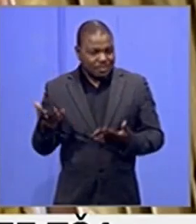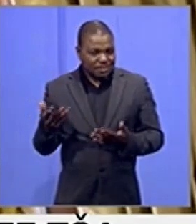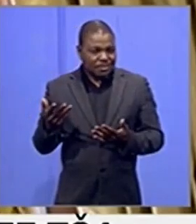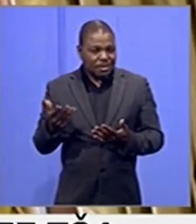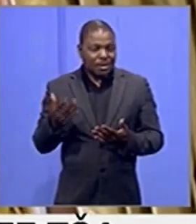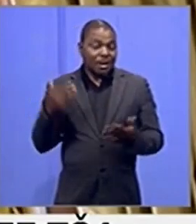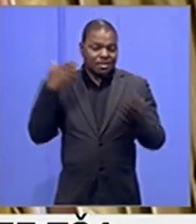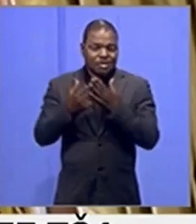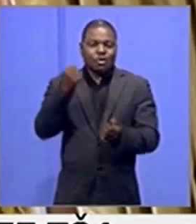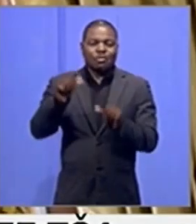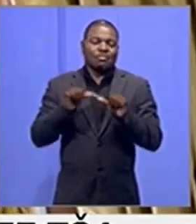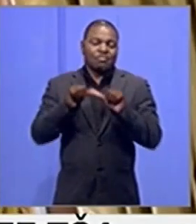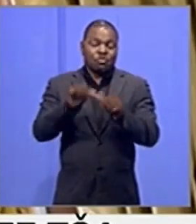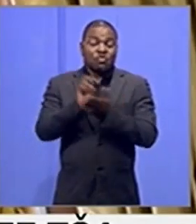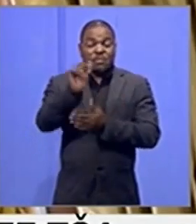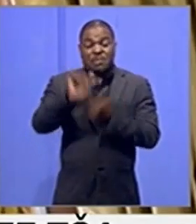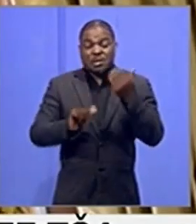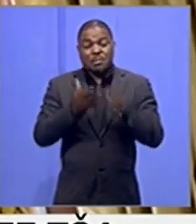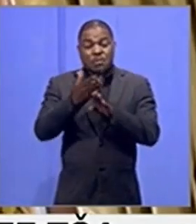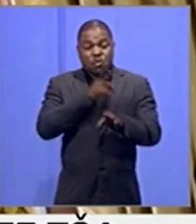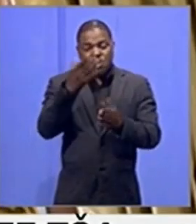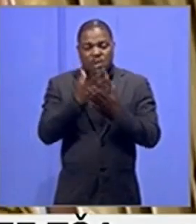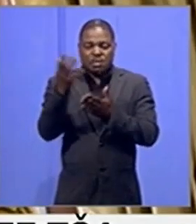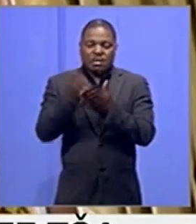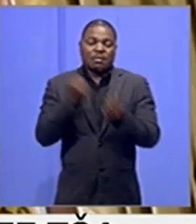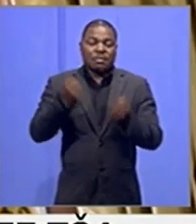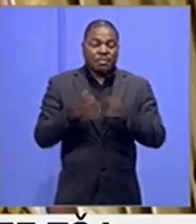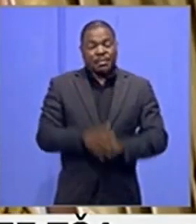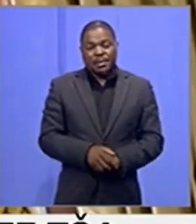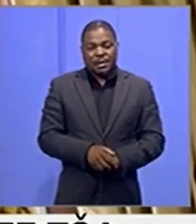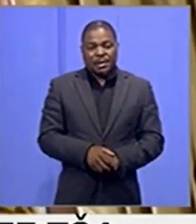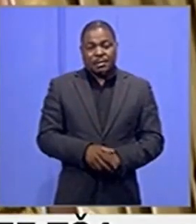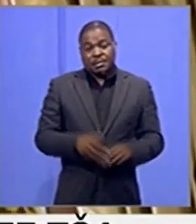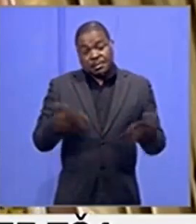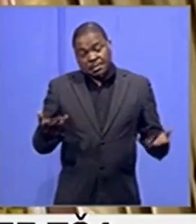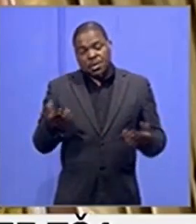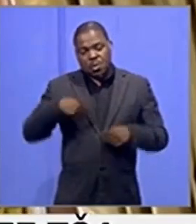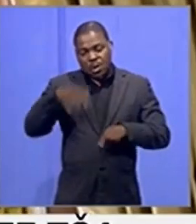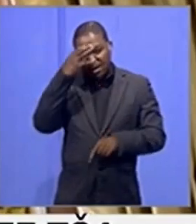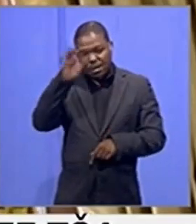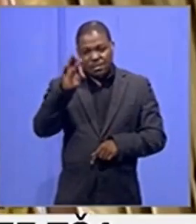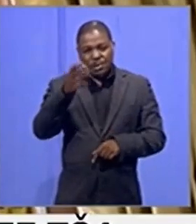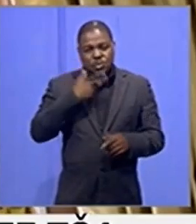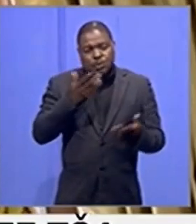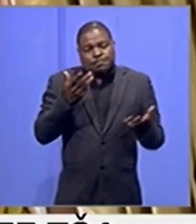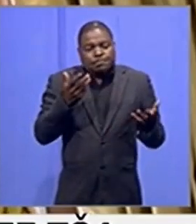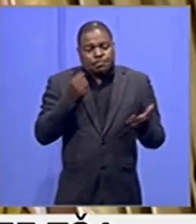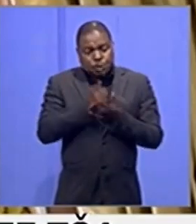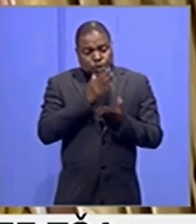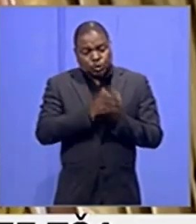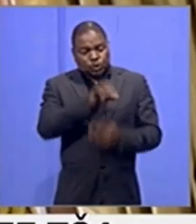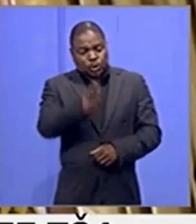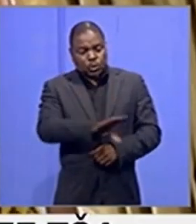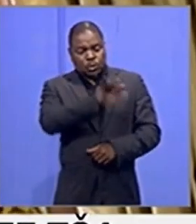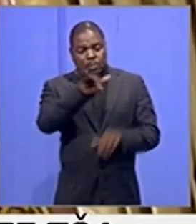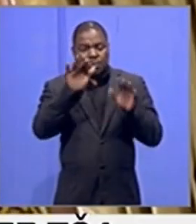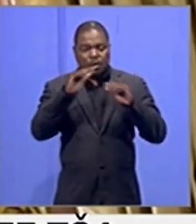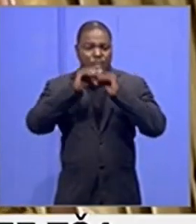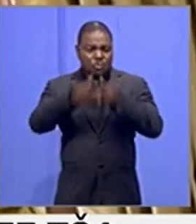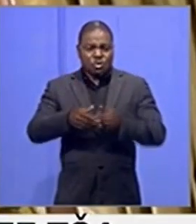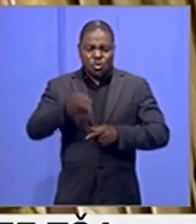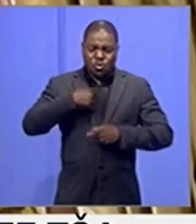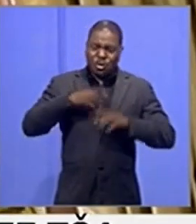police compound, for 12 months before you use the. So there was no such a thing. As government, we have to do our part to make sure South Africans are protected. We're not going